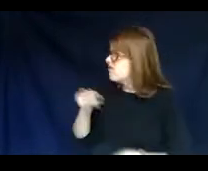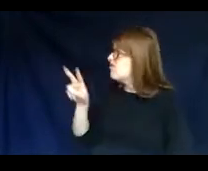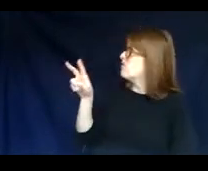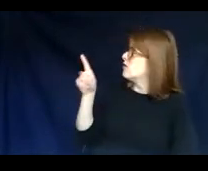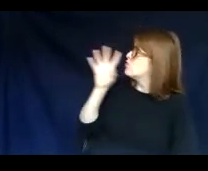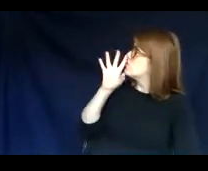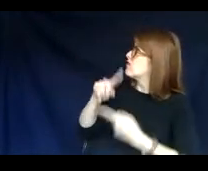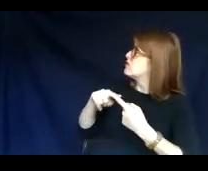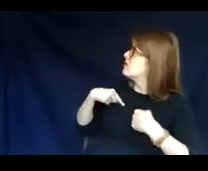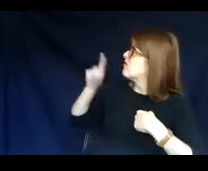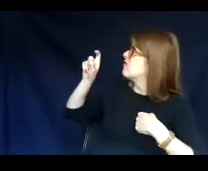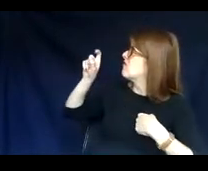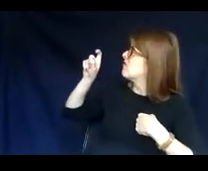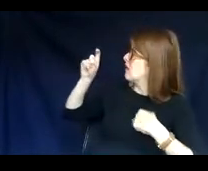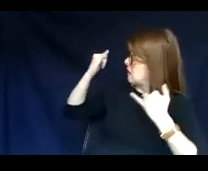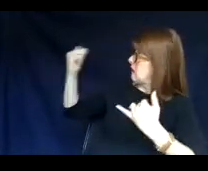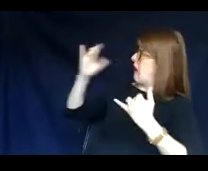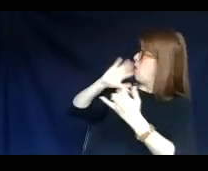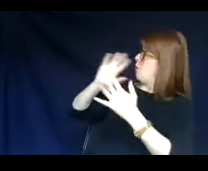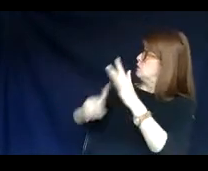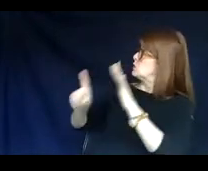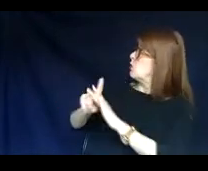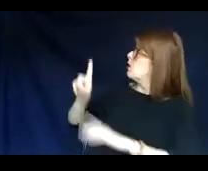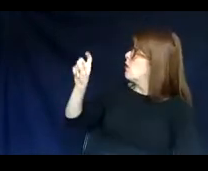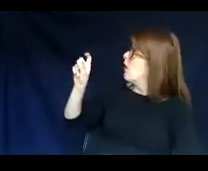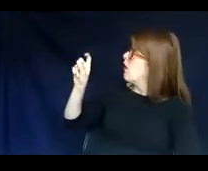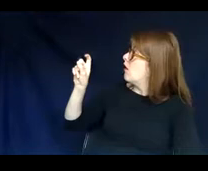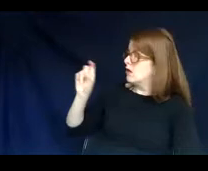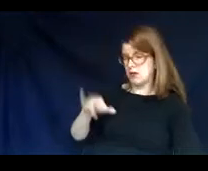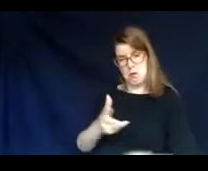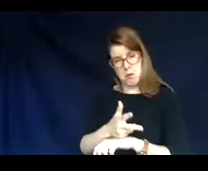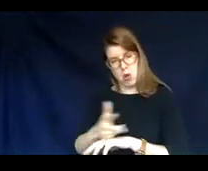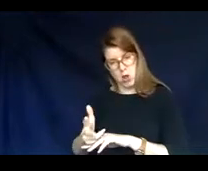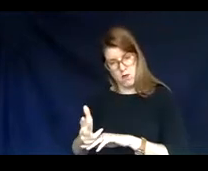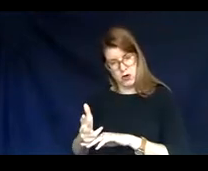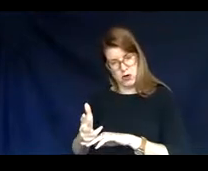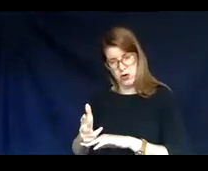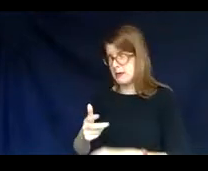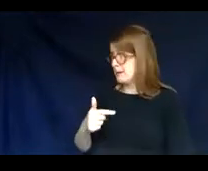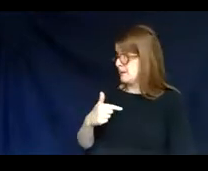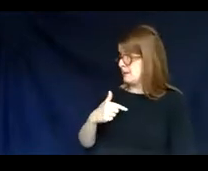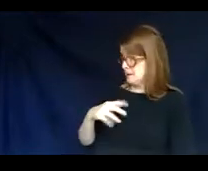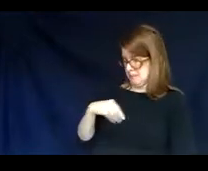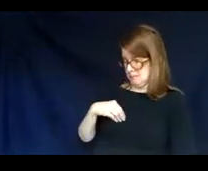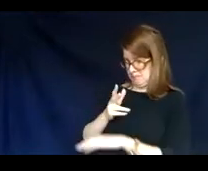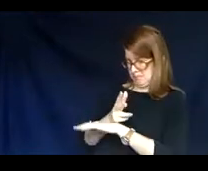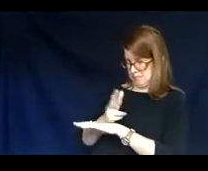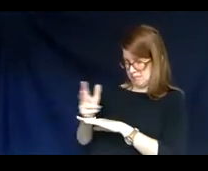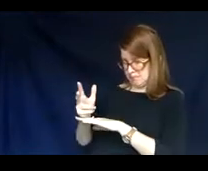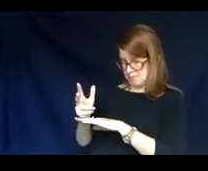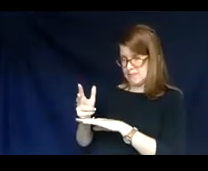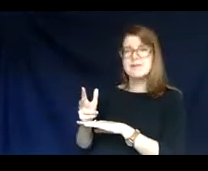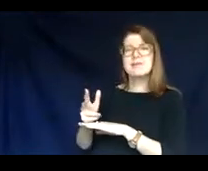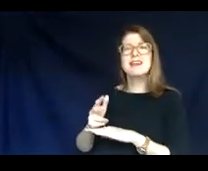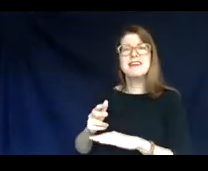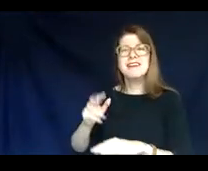to me? Are you now going to show up? Pull over. And I did, into a Whataburger